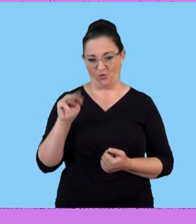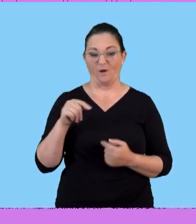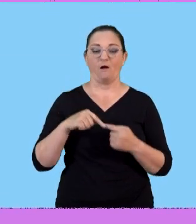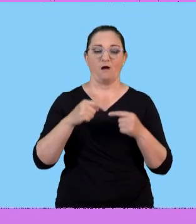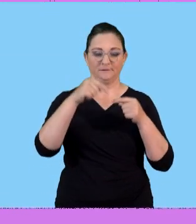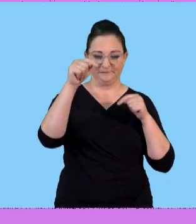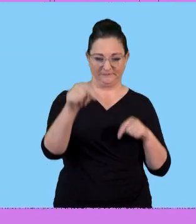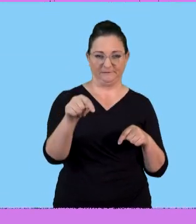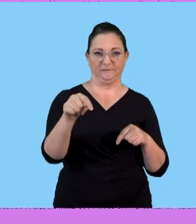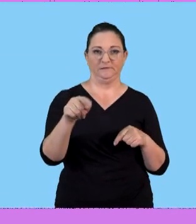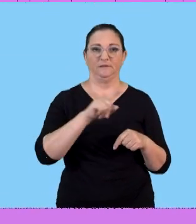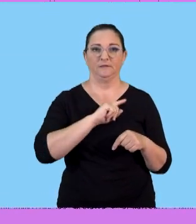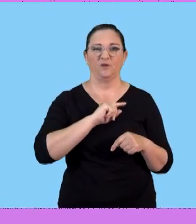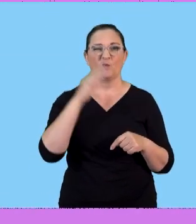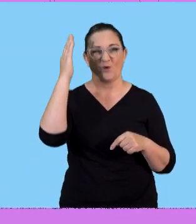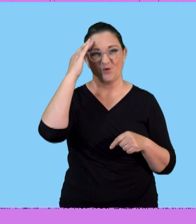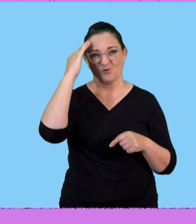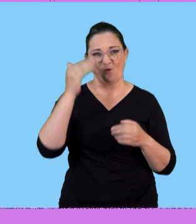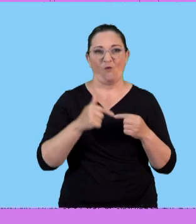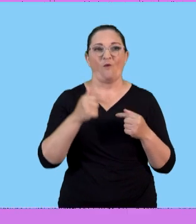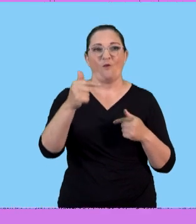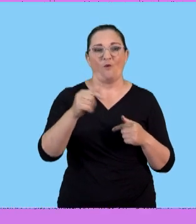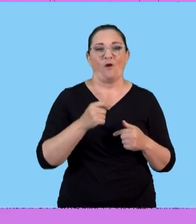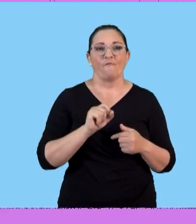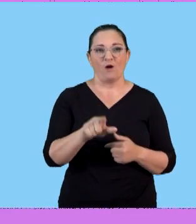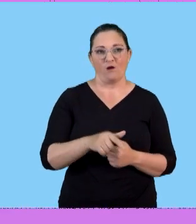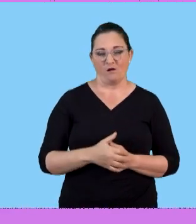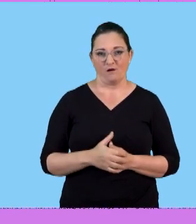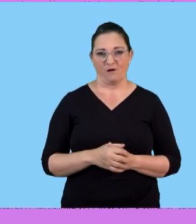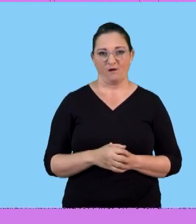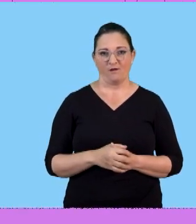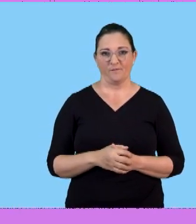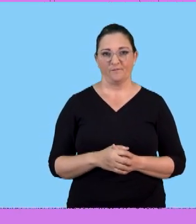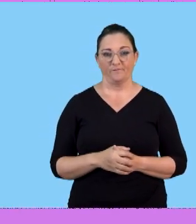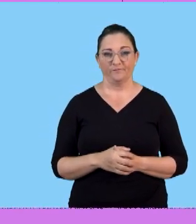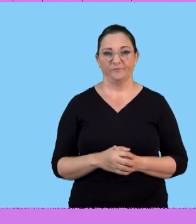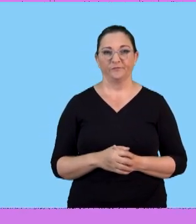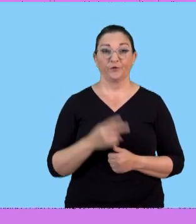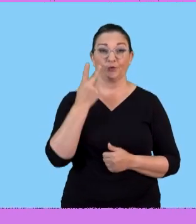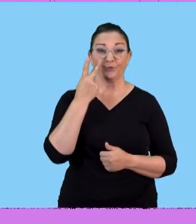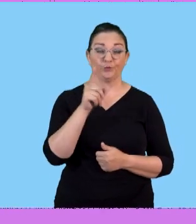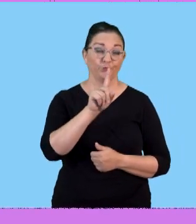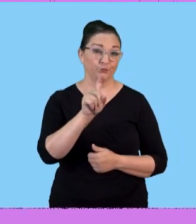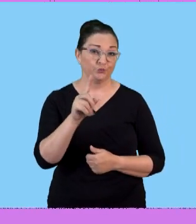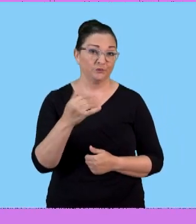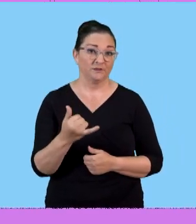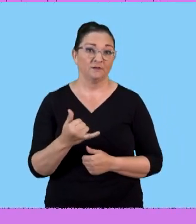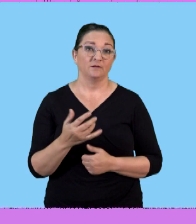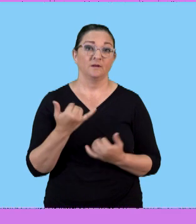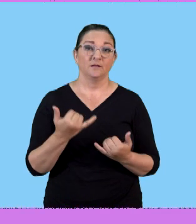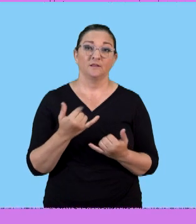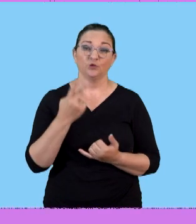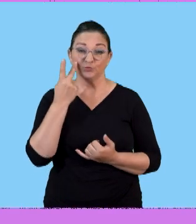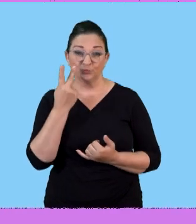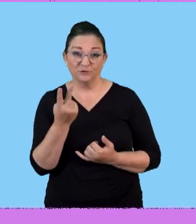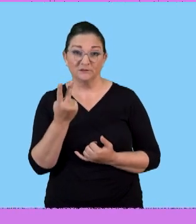two places equals 340 kilometers, right? So if I look at my question, I will need then